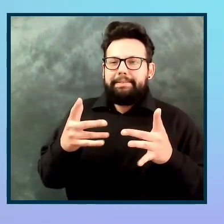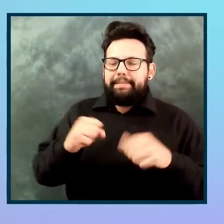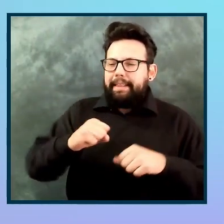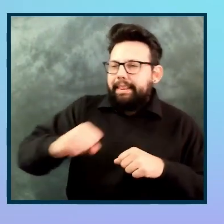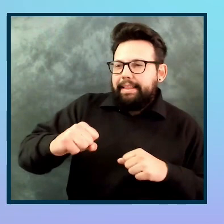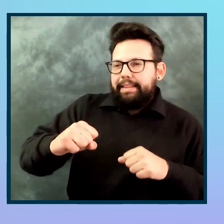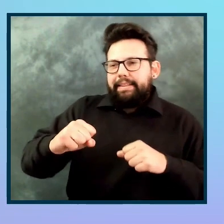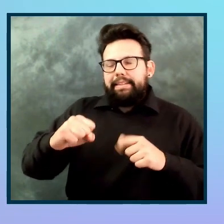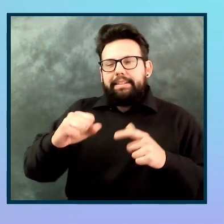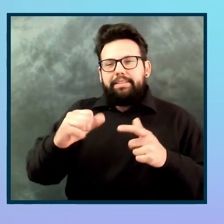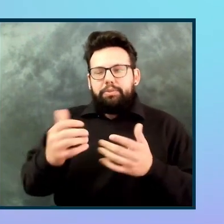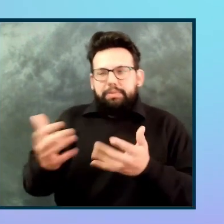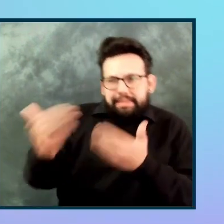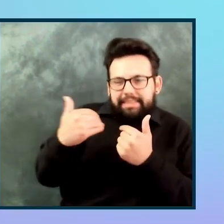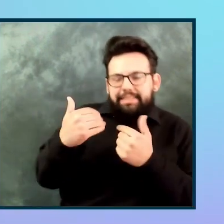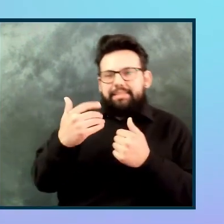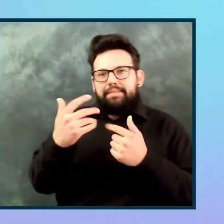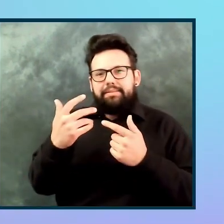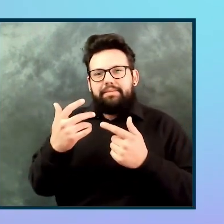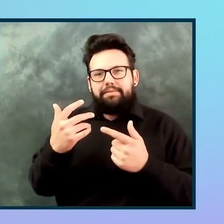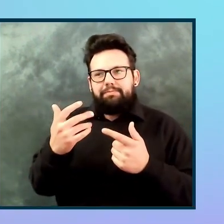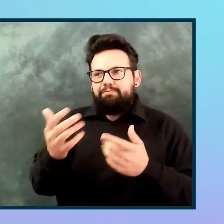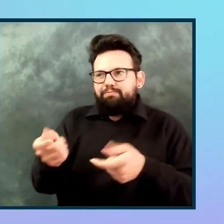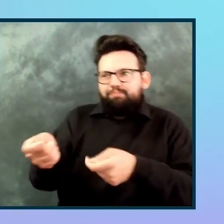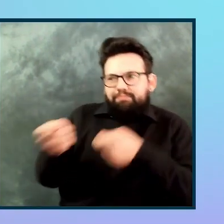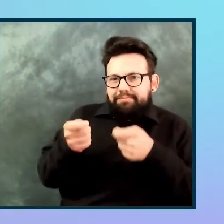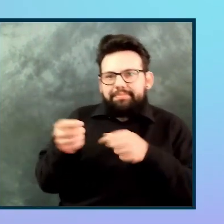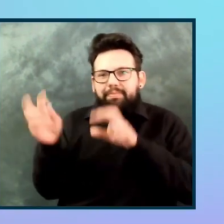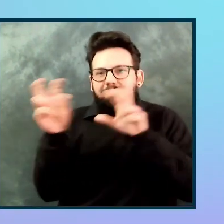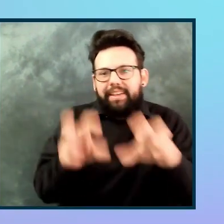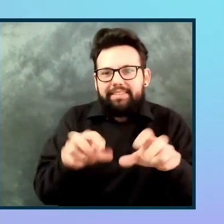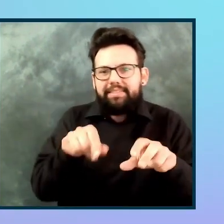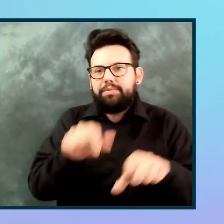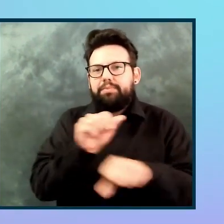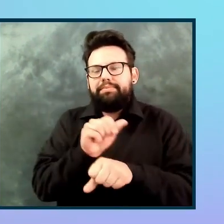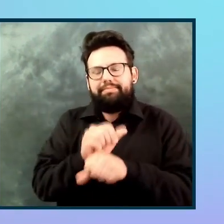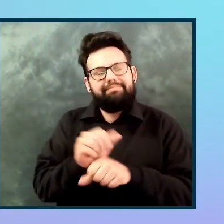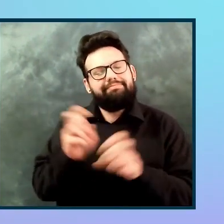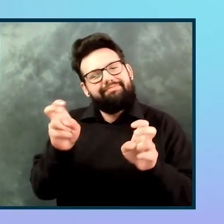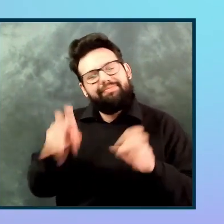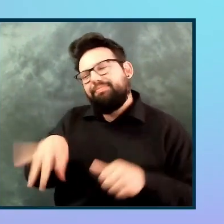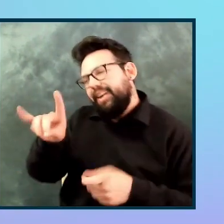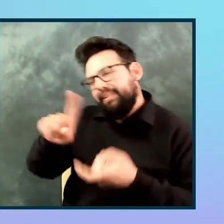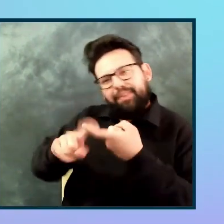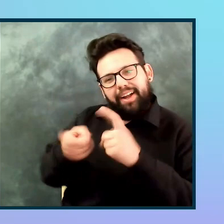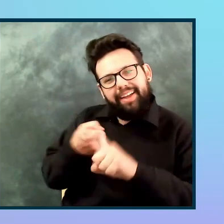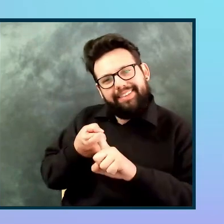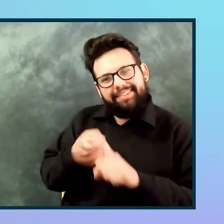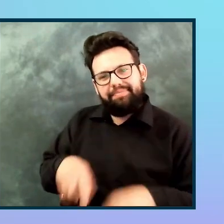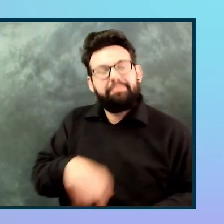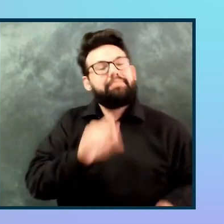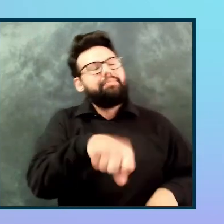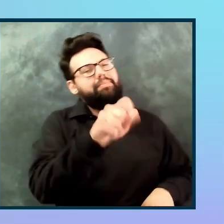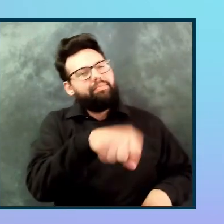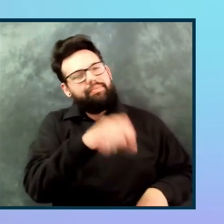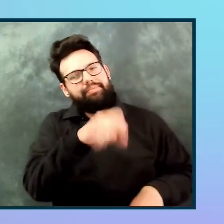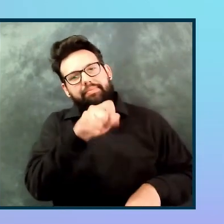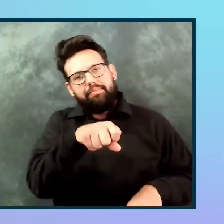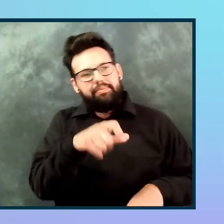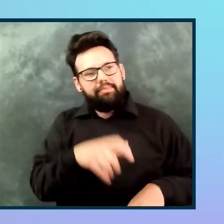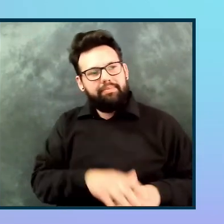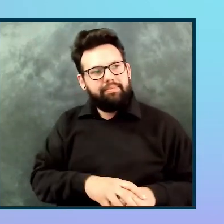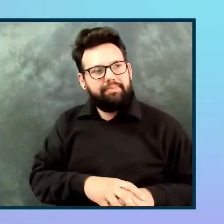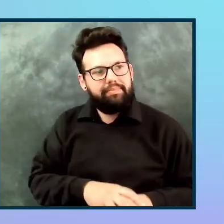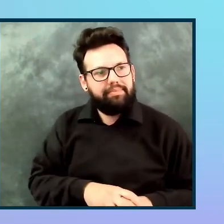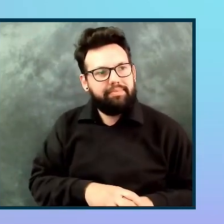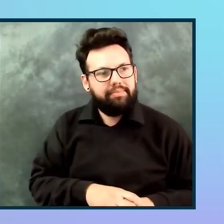interested in doing the work. Yeah, definitely to find a friend can always be helpful. So absolutely. Excellent. And especially the nature of